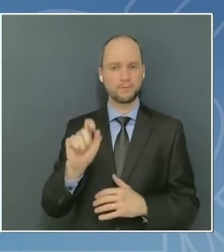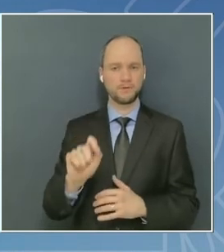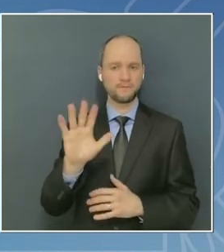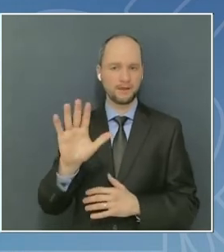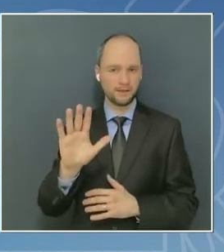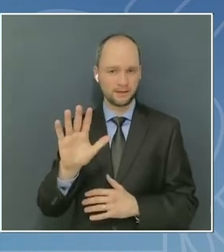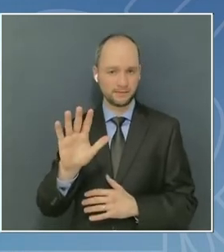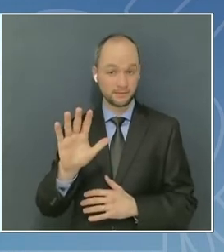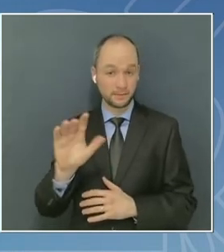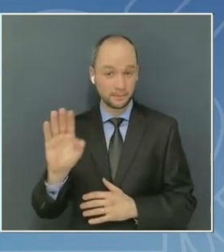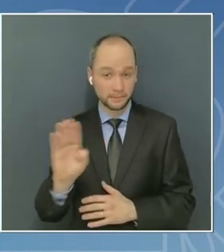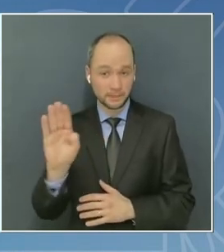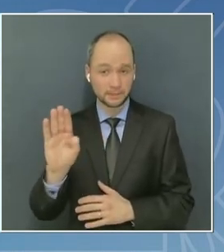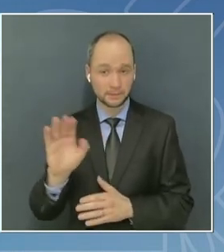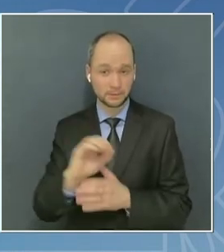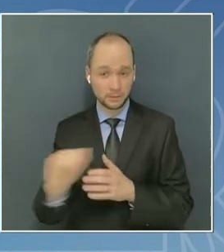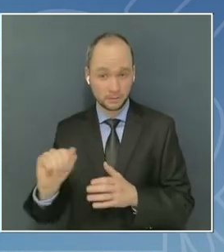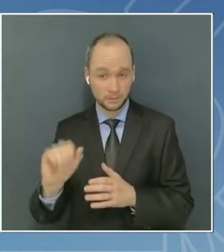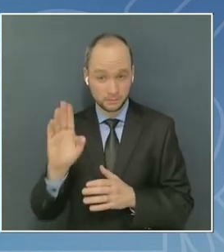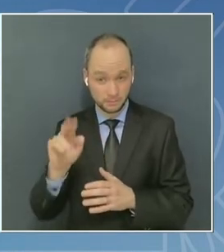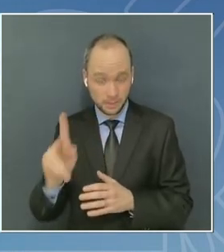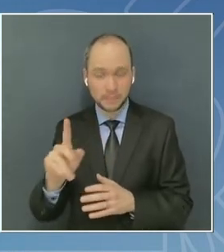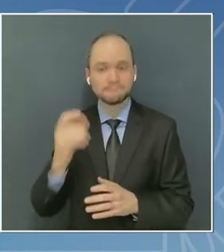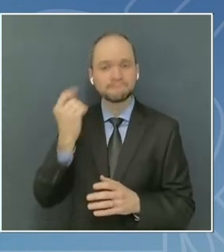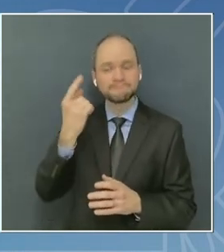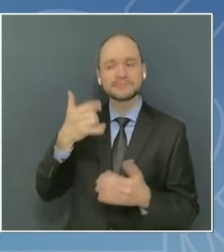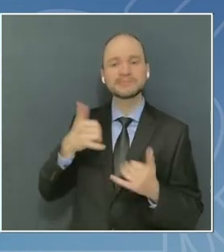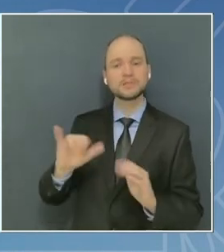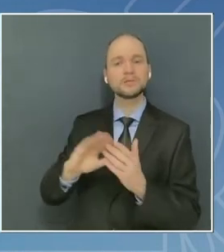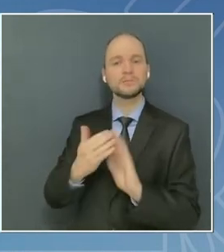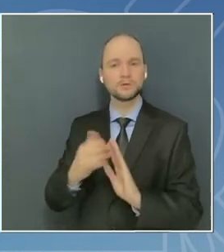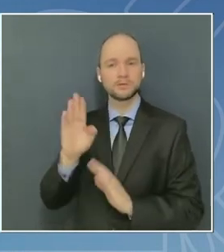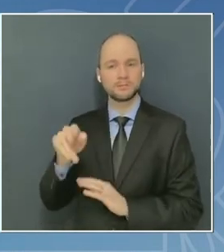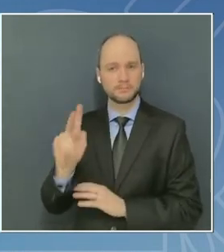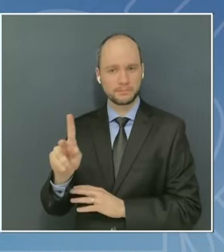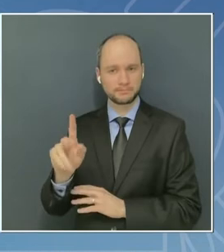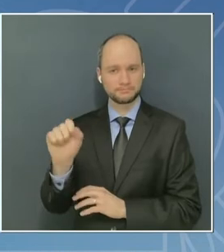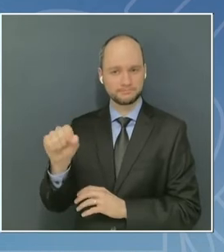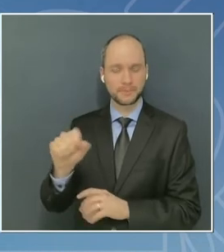bank, but I'm glad to be part of it. This is a success story.